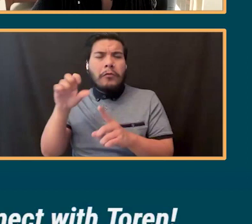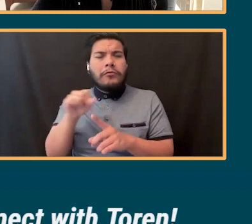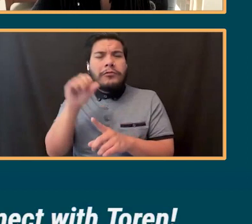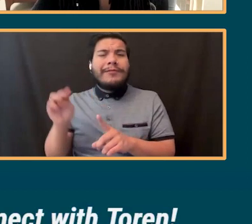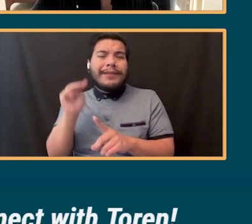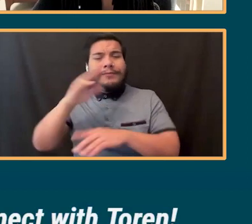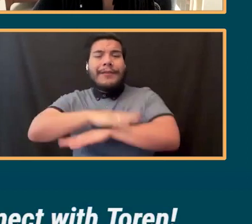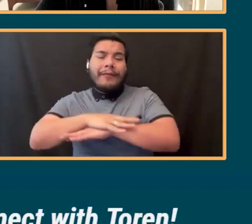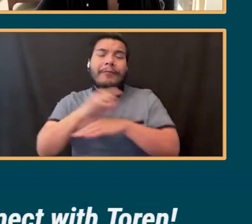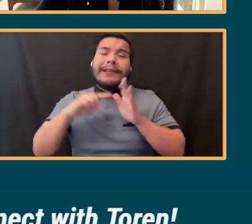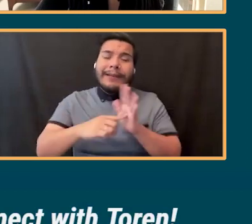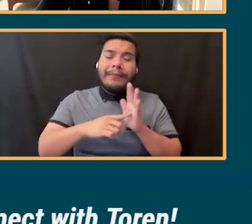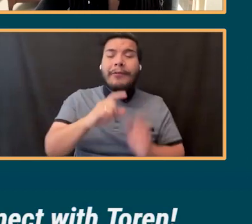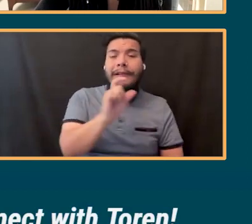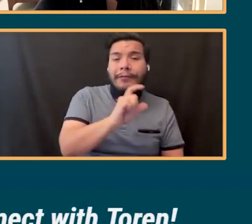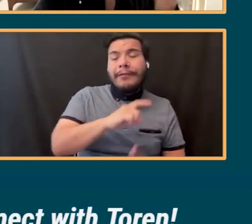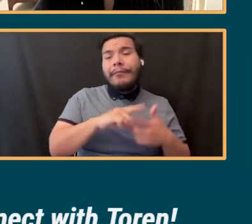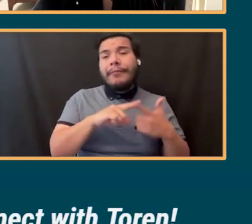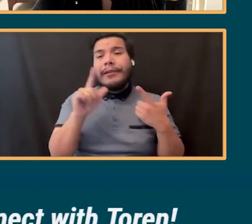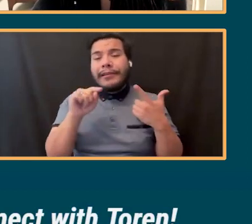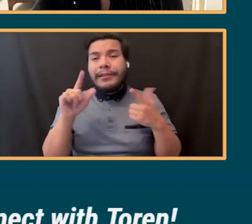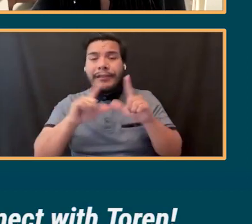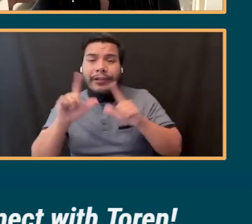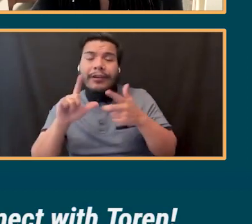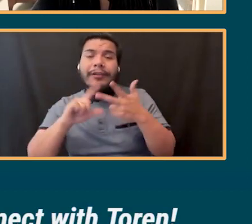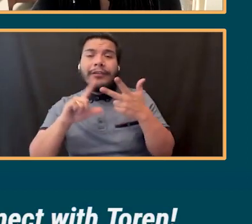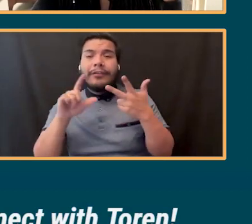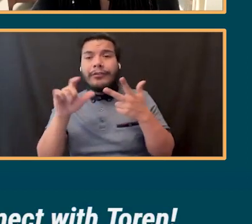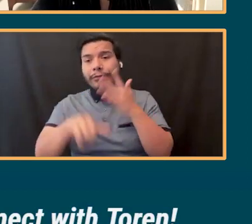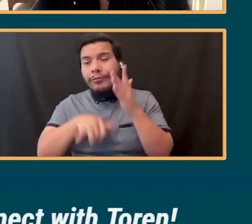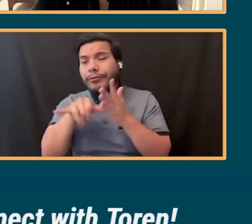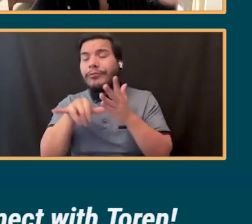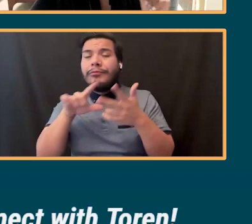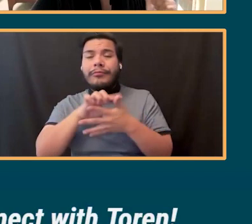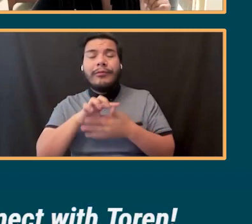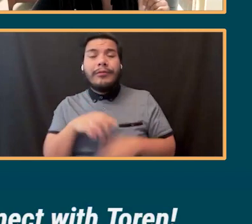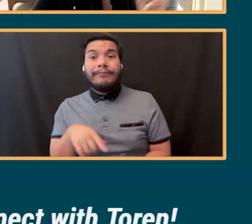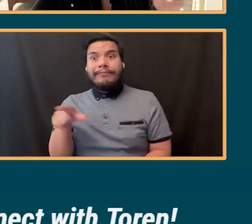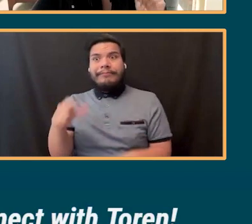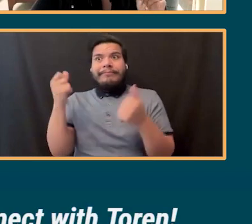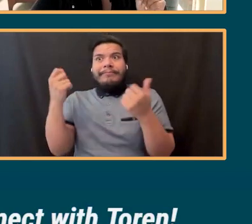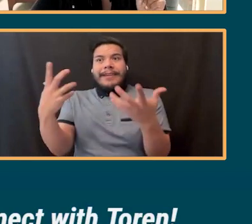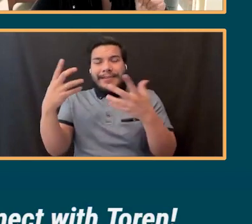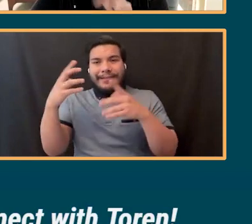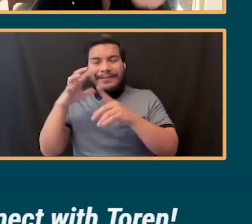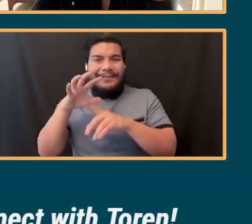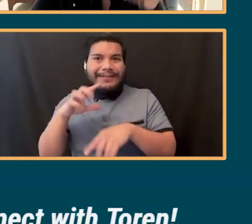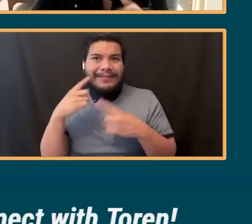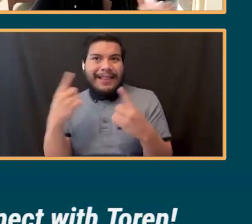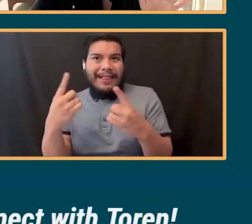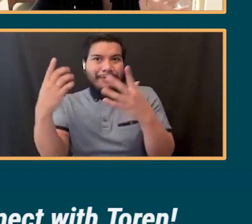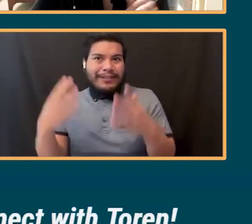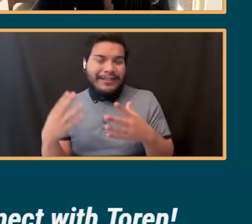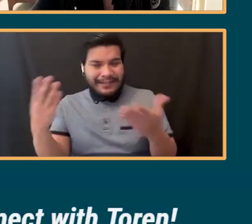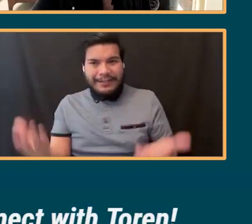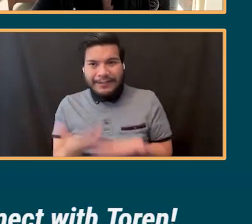as Instagram, TikTok, and YouTube. Joy has had so many celebrities here over the past couple of months. You